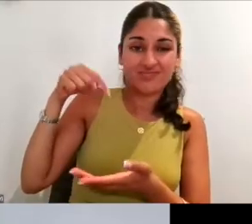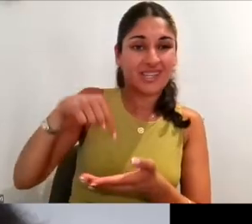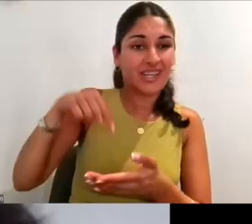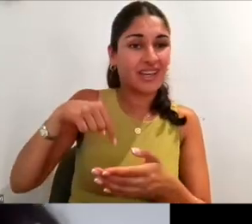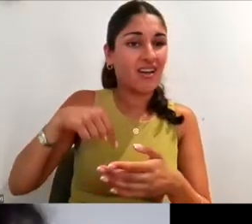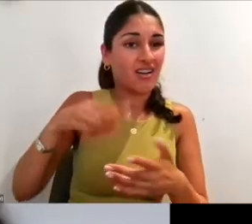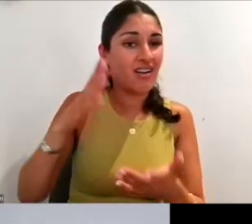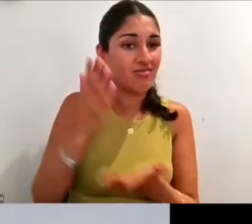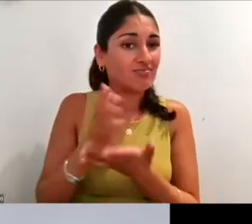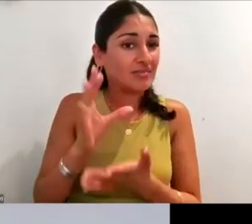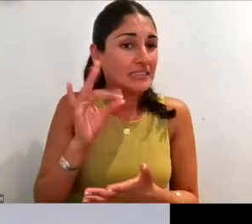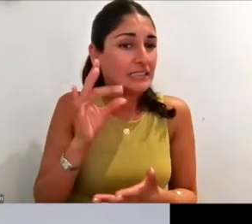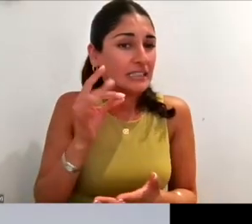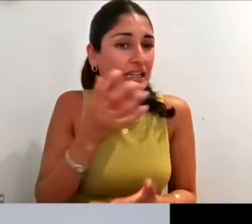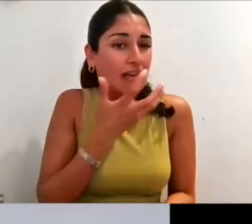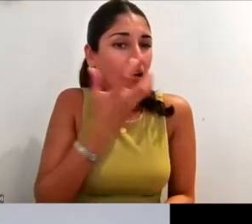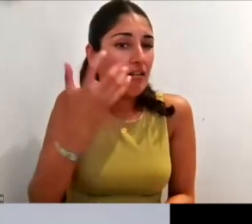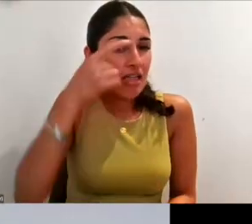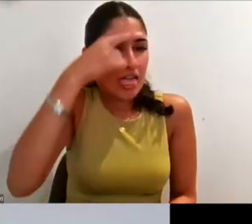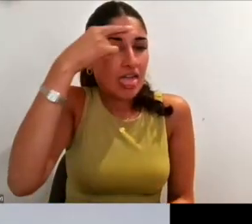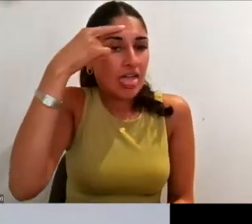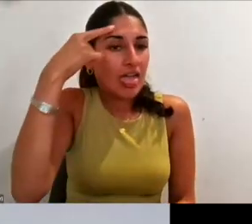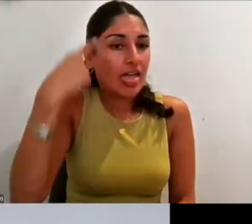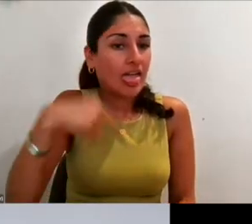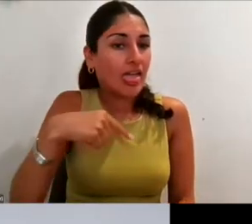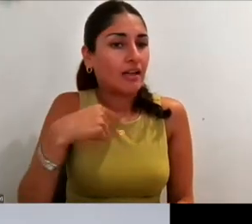I noticed Mum putting her sandals back on.